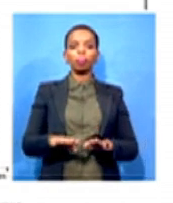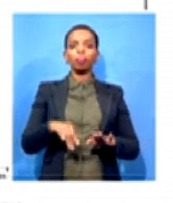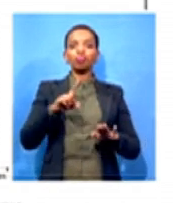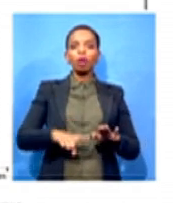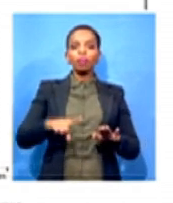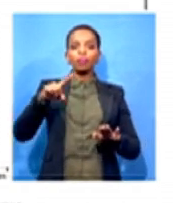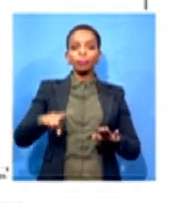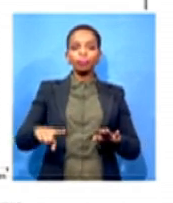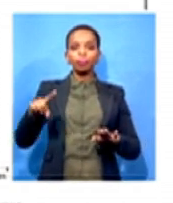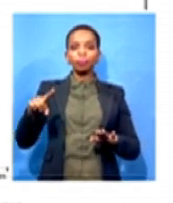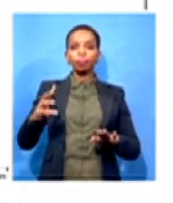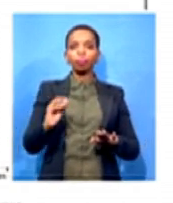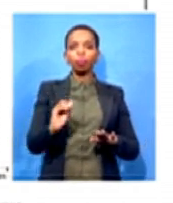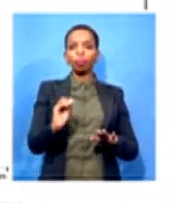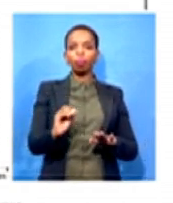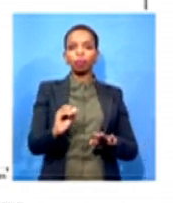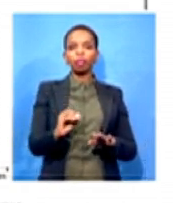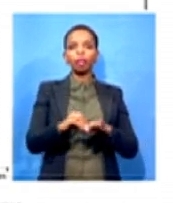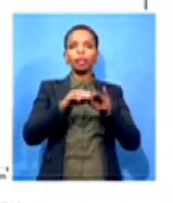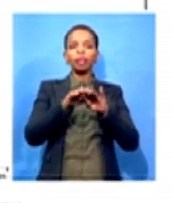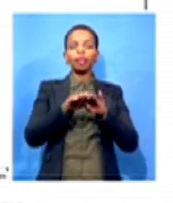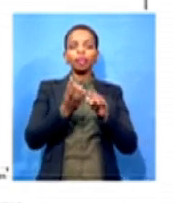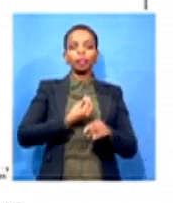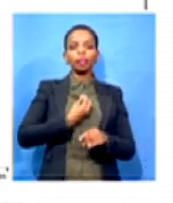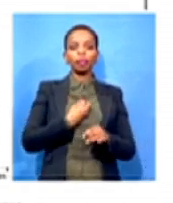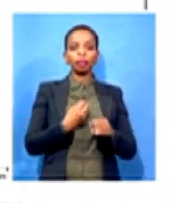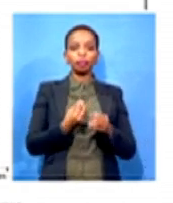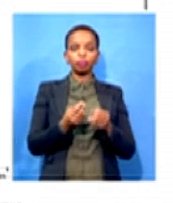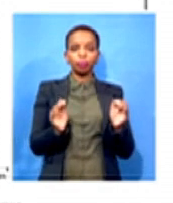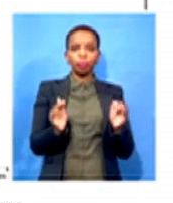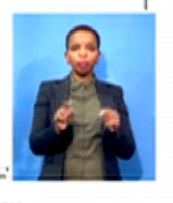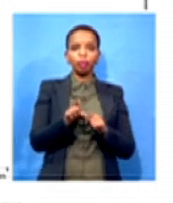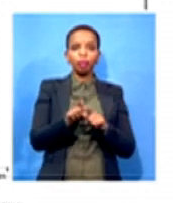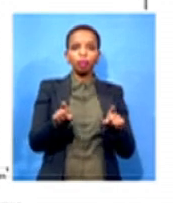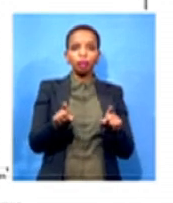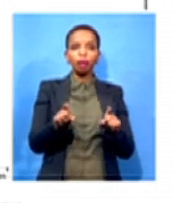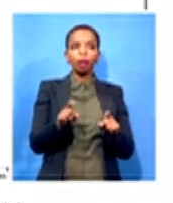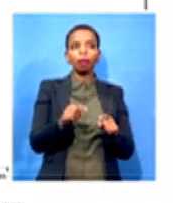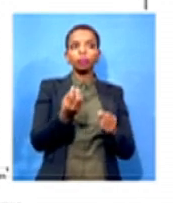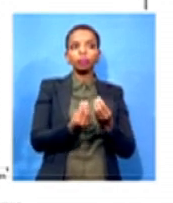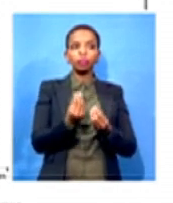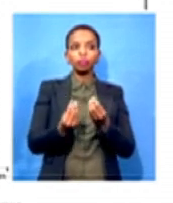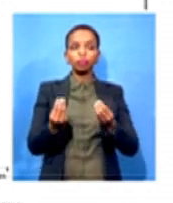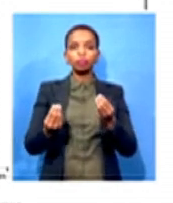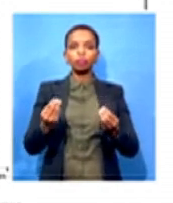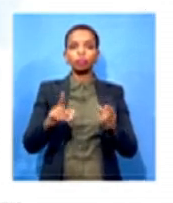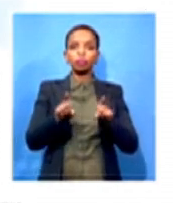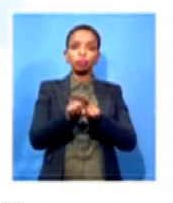the infection, again suggesting that the children are less susceptible to infection. The next slide.